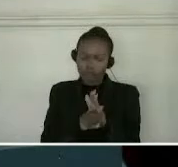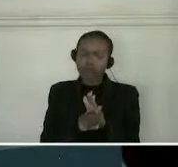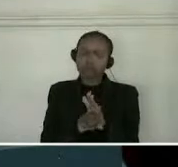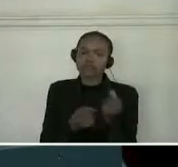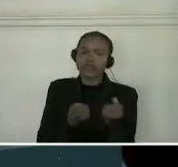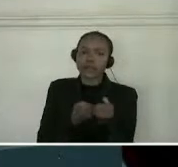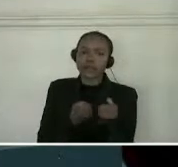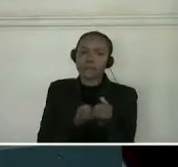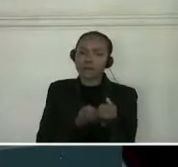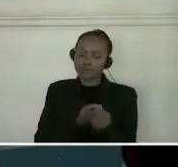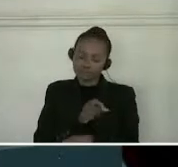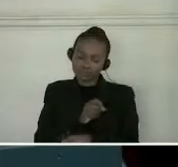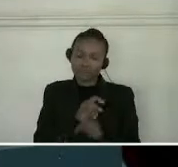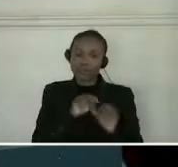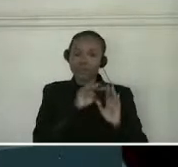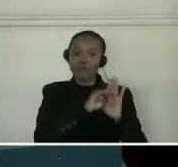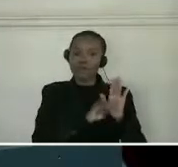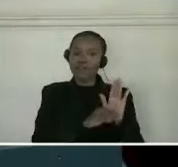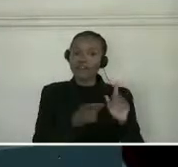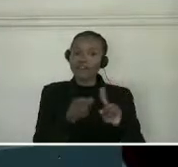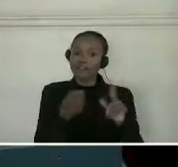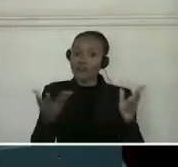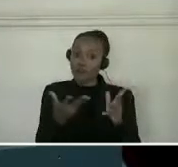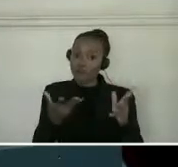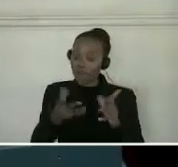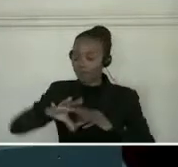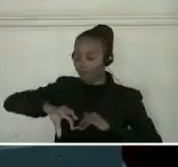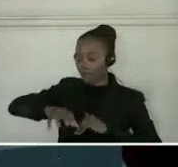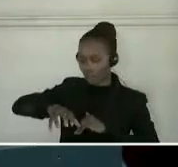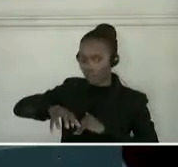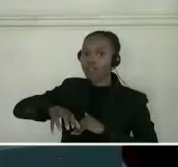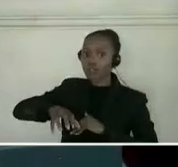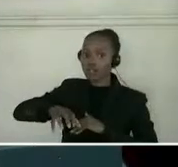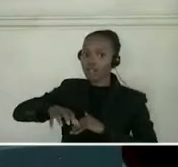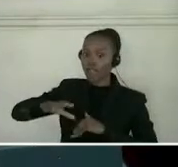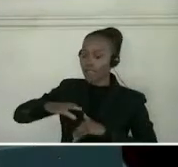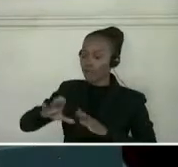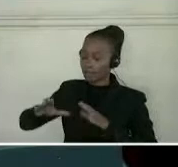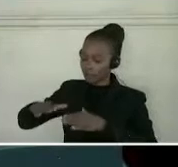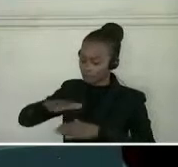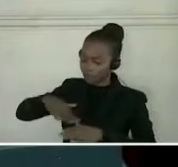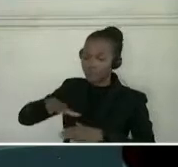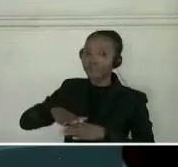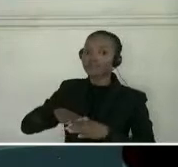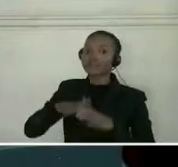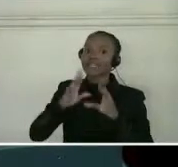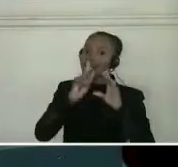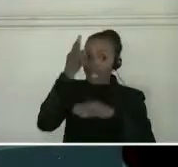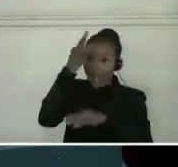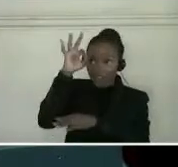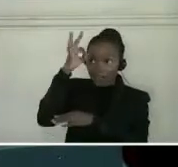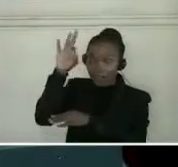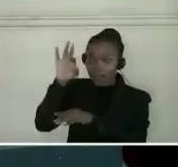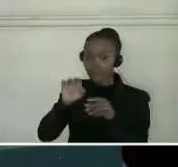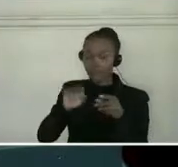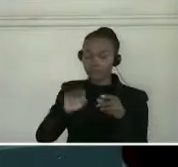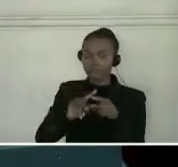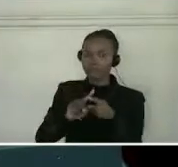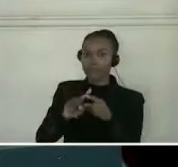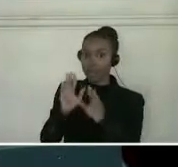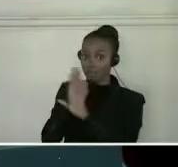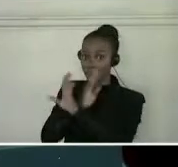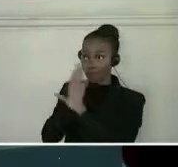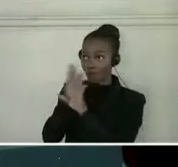this program from the provincial cabinet various strategic partners government entities and private